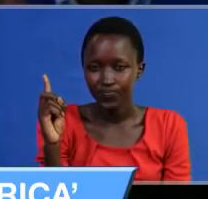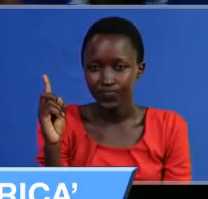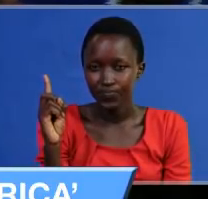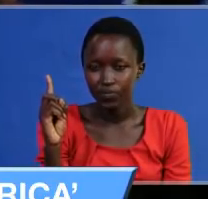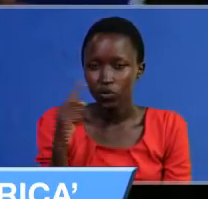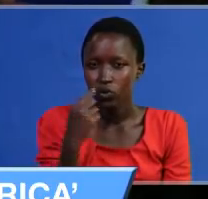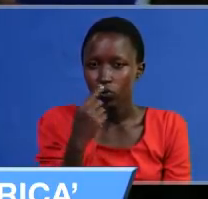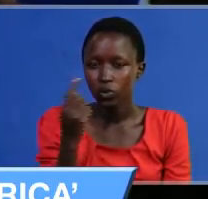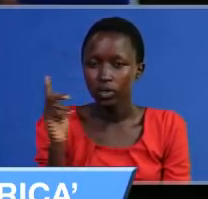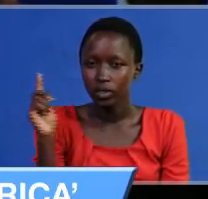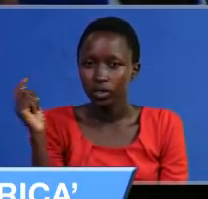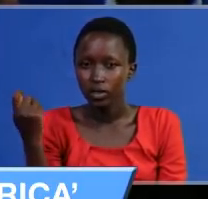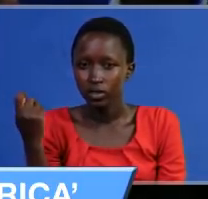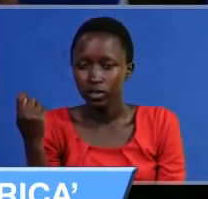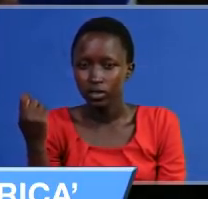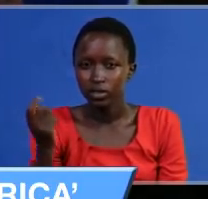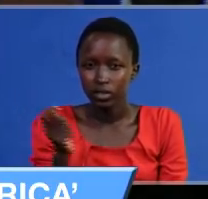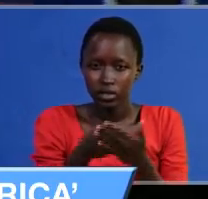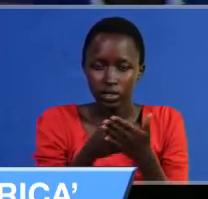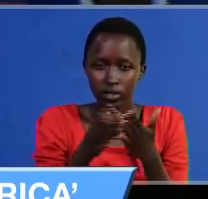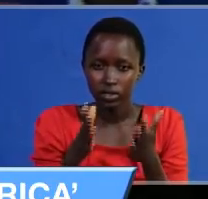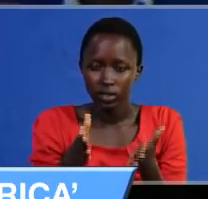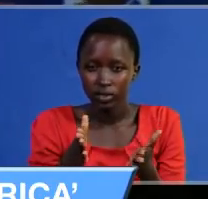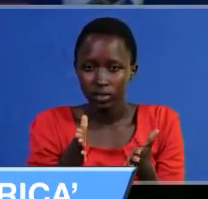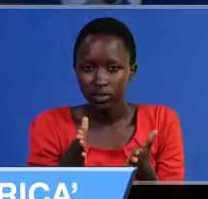who are in Kenya are called secretaries,